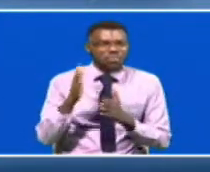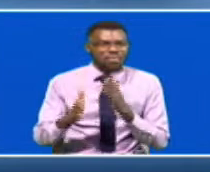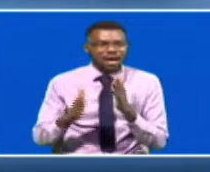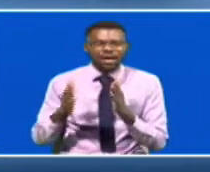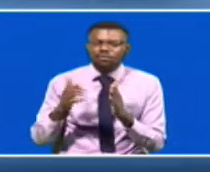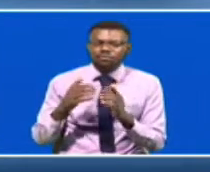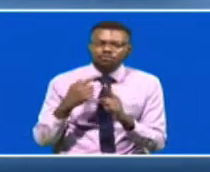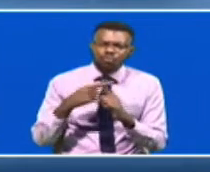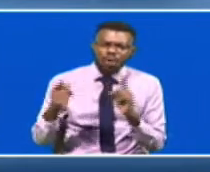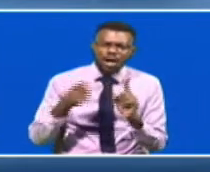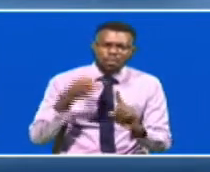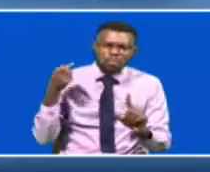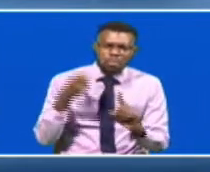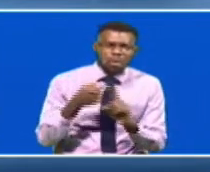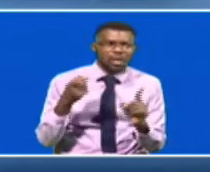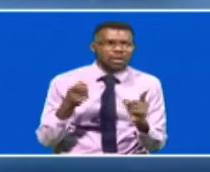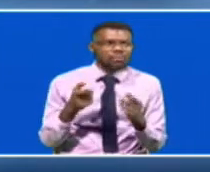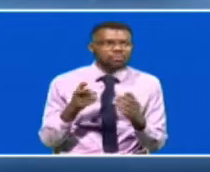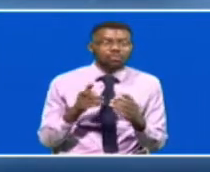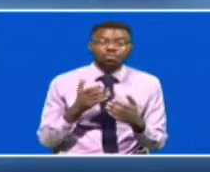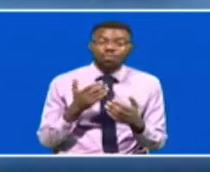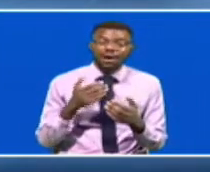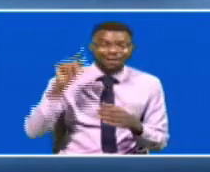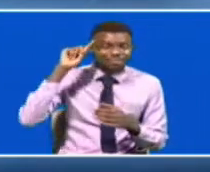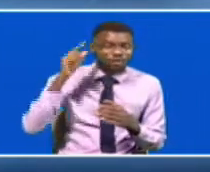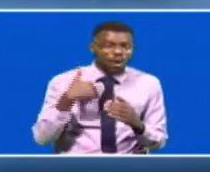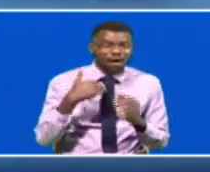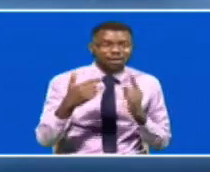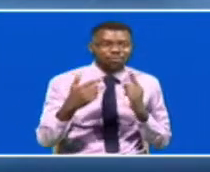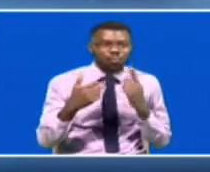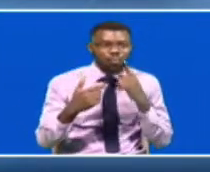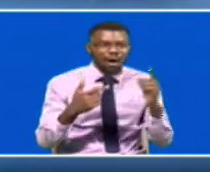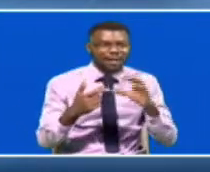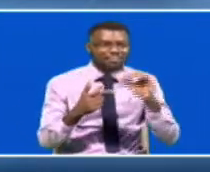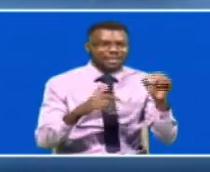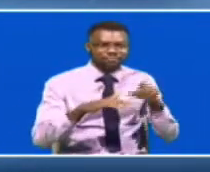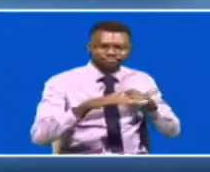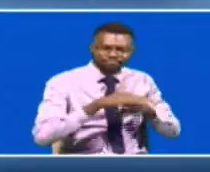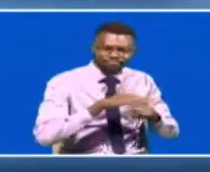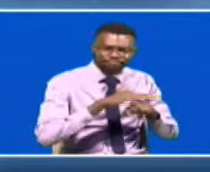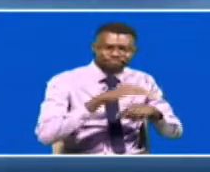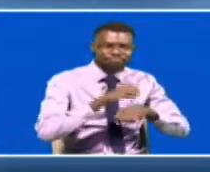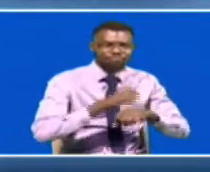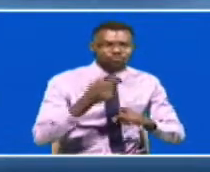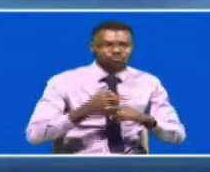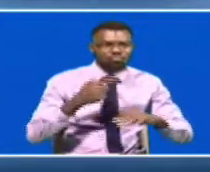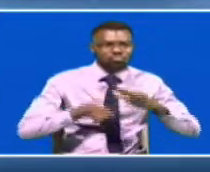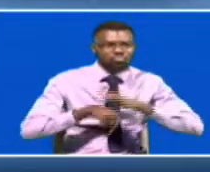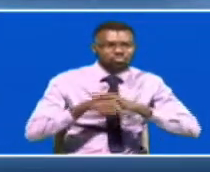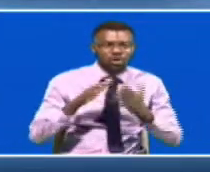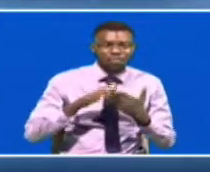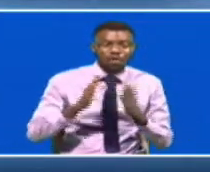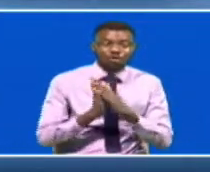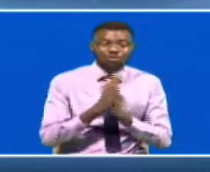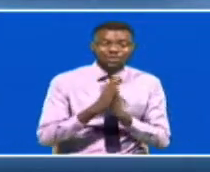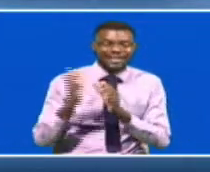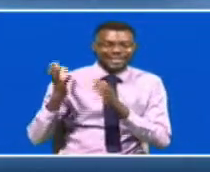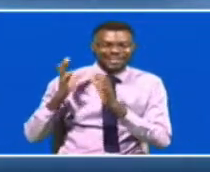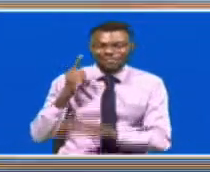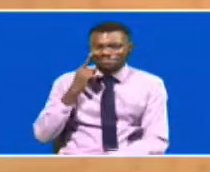in the continued mop-up to achieve 100% transition from primary school. Tobias Chanji with more from